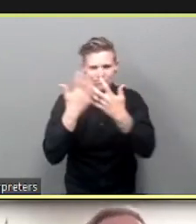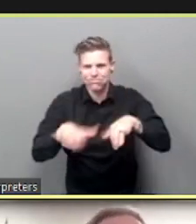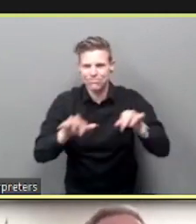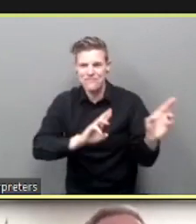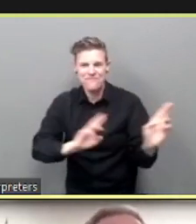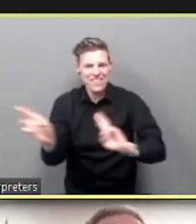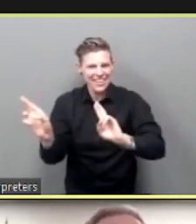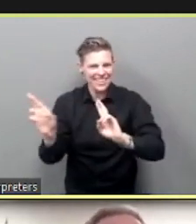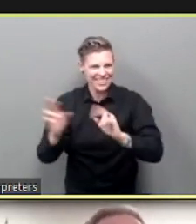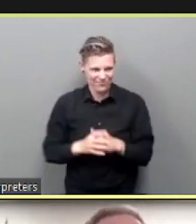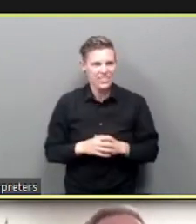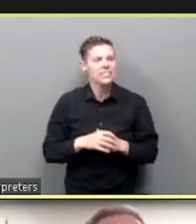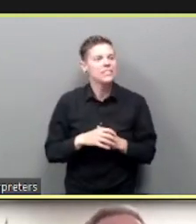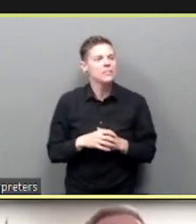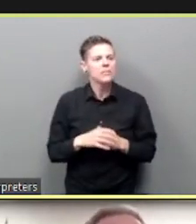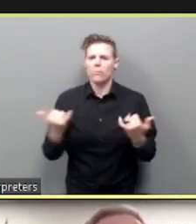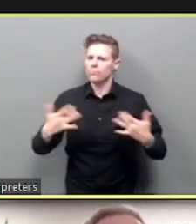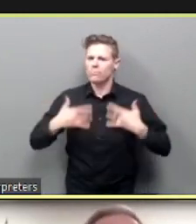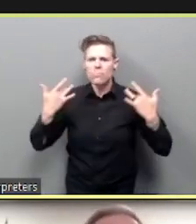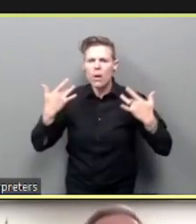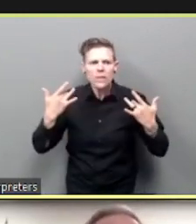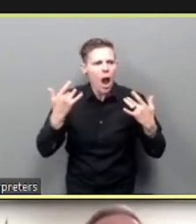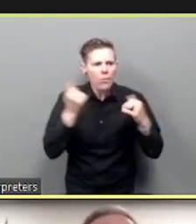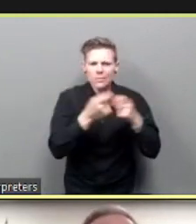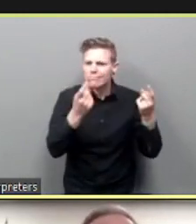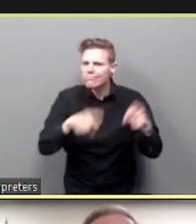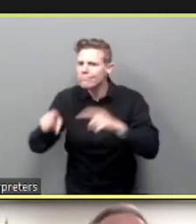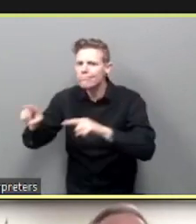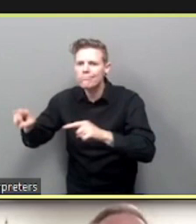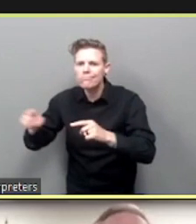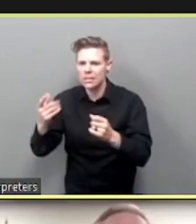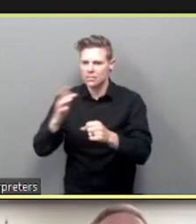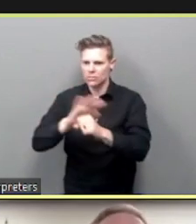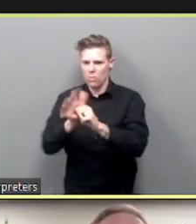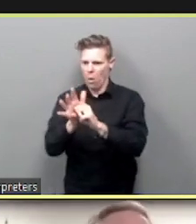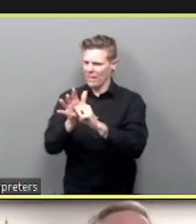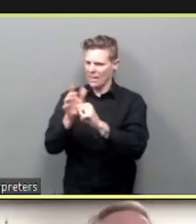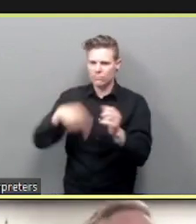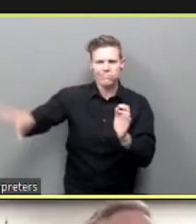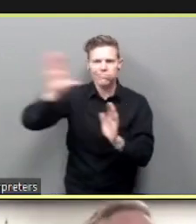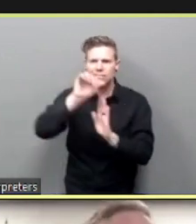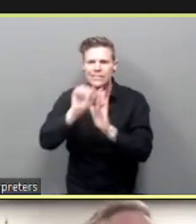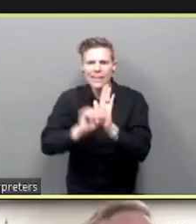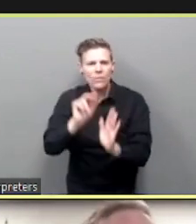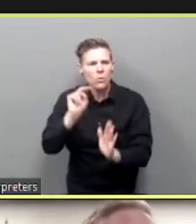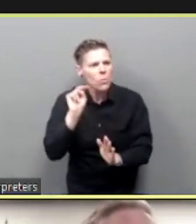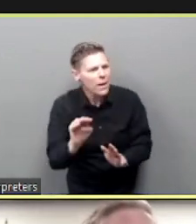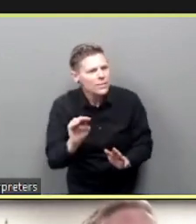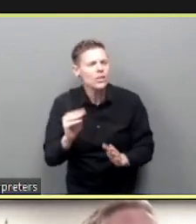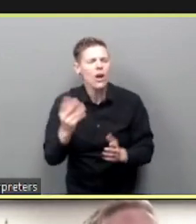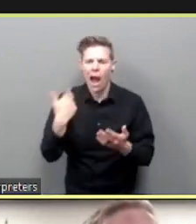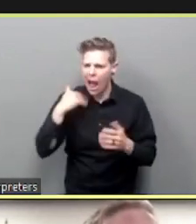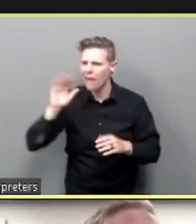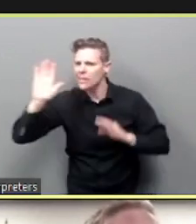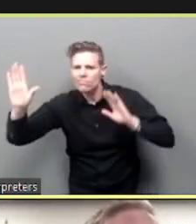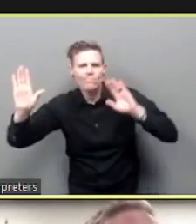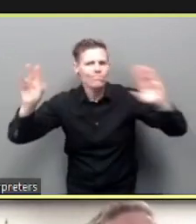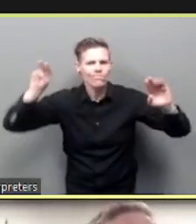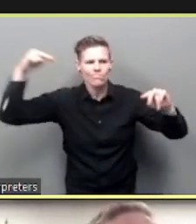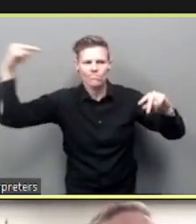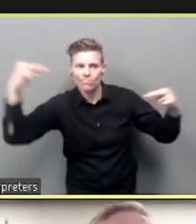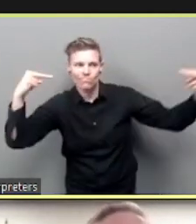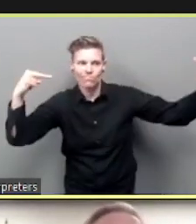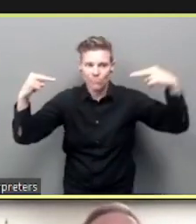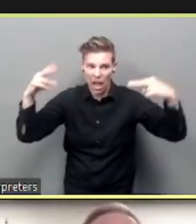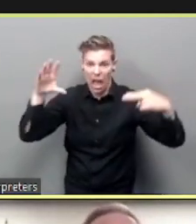on what's going on with COVID in the state, as we usually do, with a couple different angles of the data and some national data as well. So with that, I